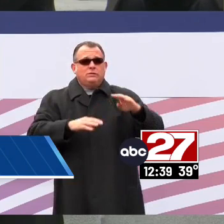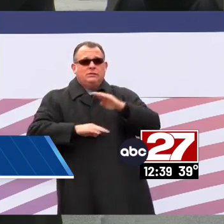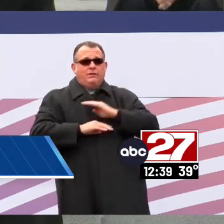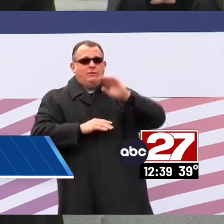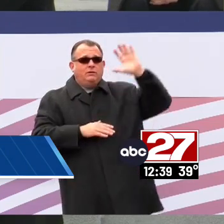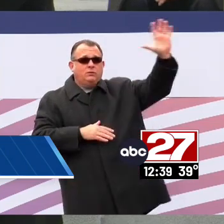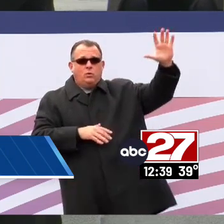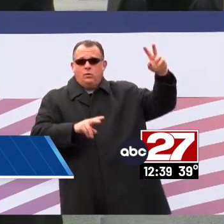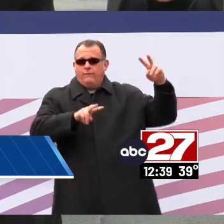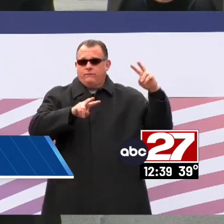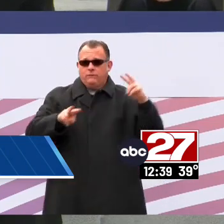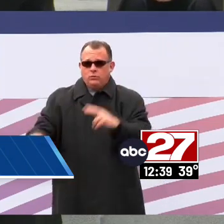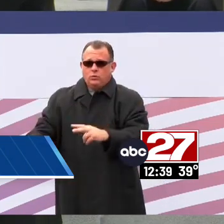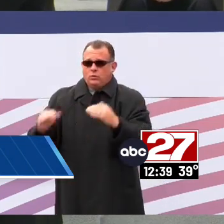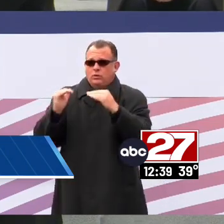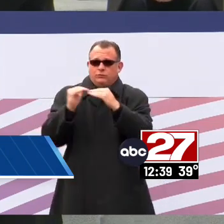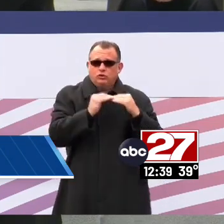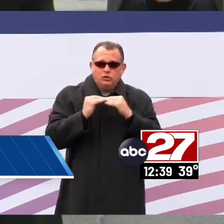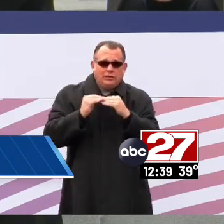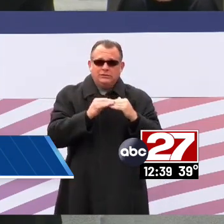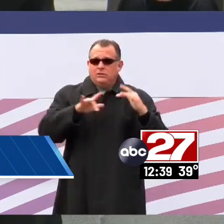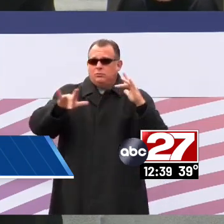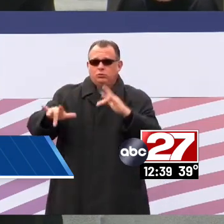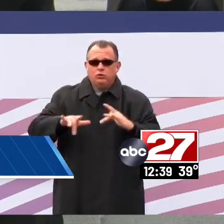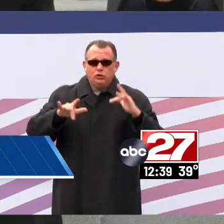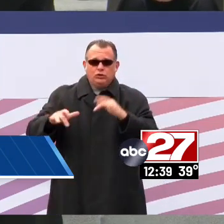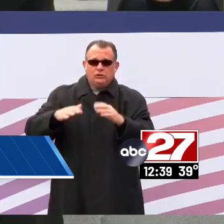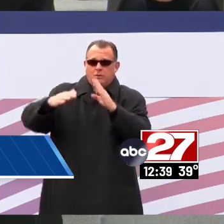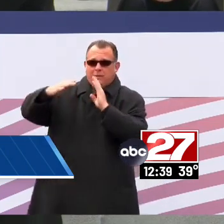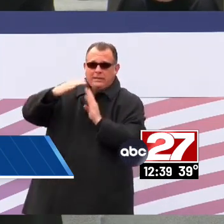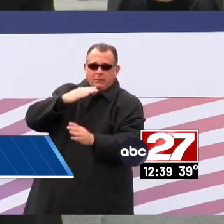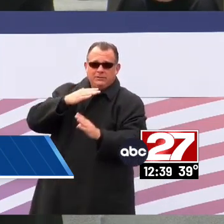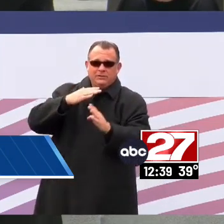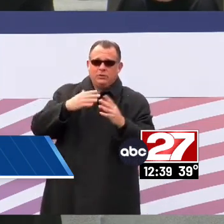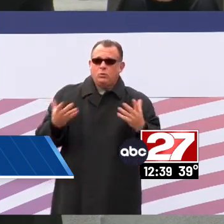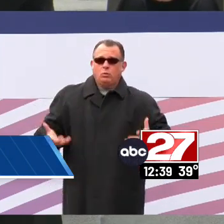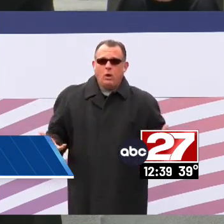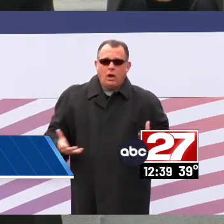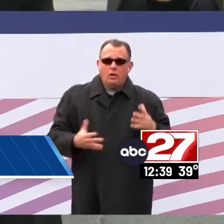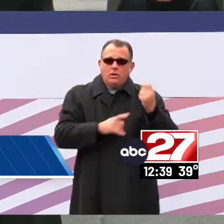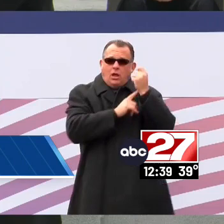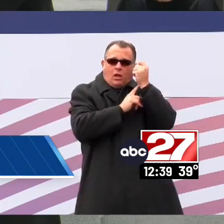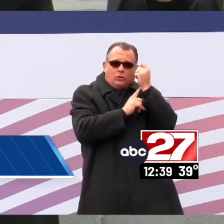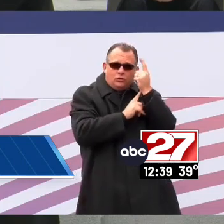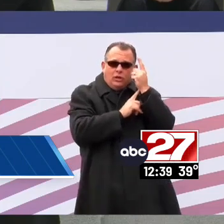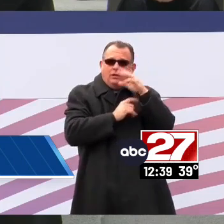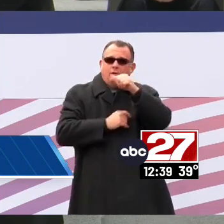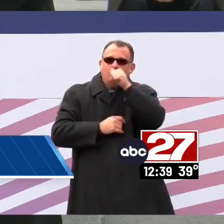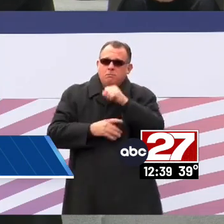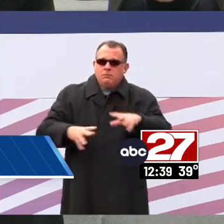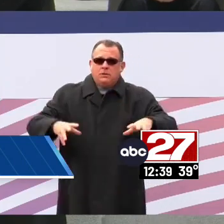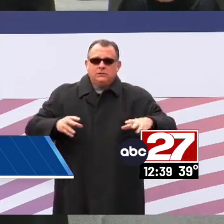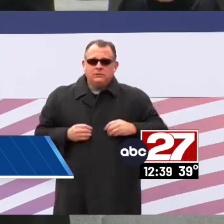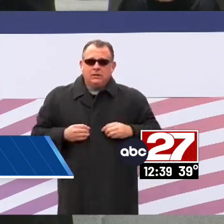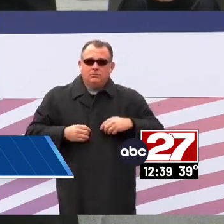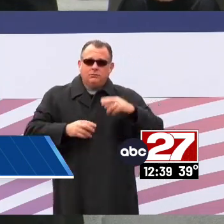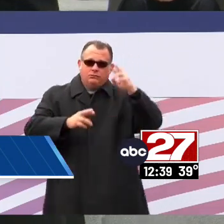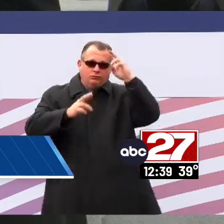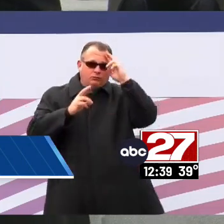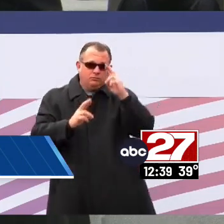mercy, humility, with understanding, tolerance, and respect for all. Amen.